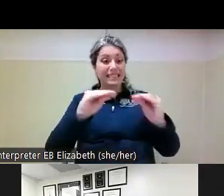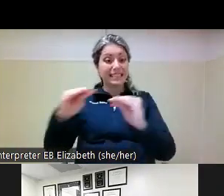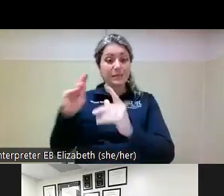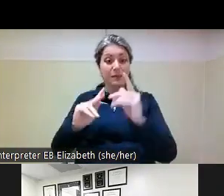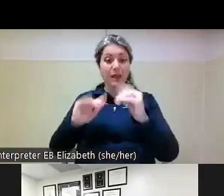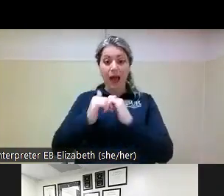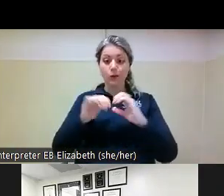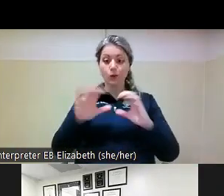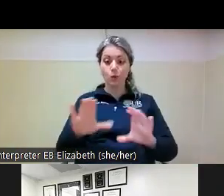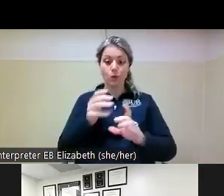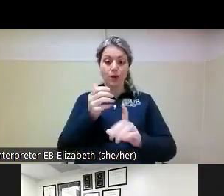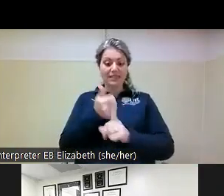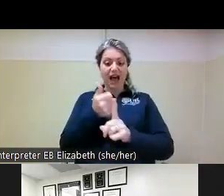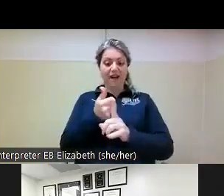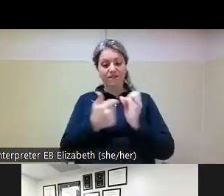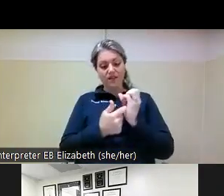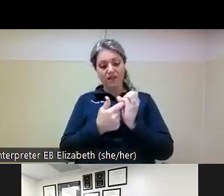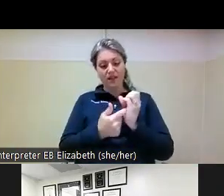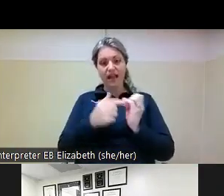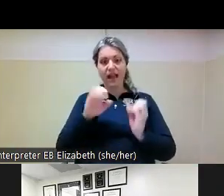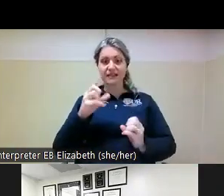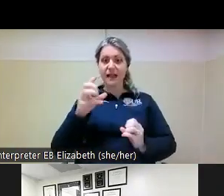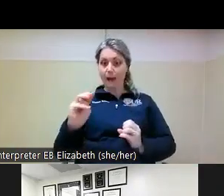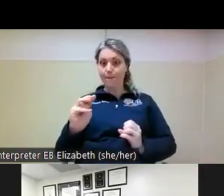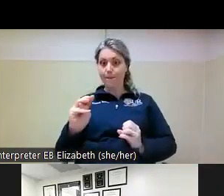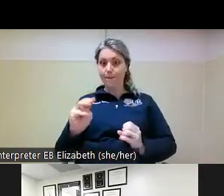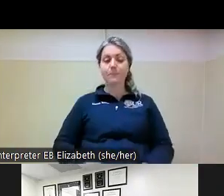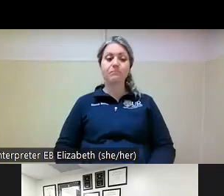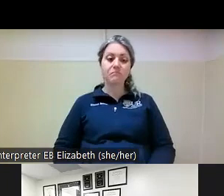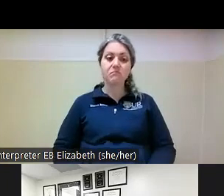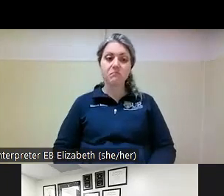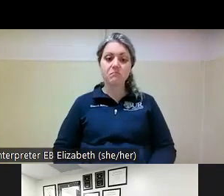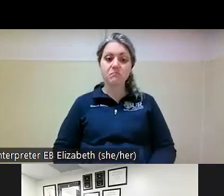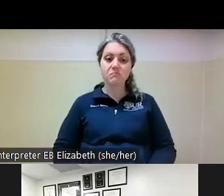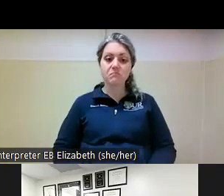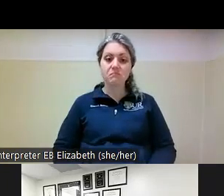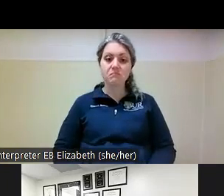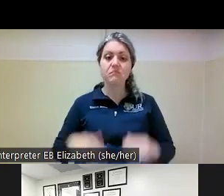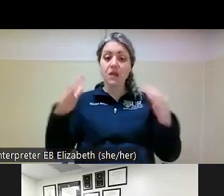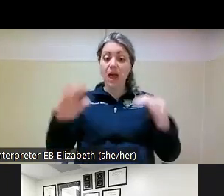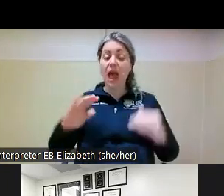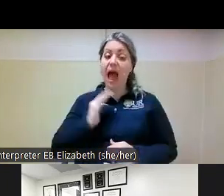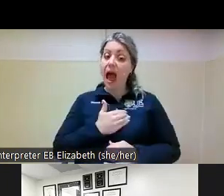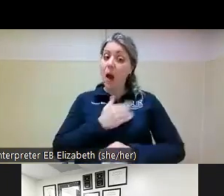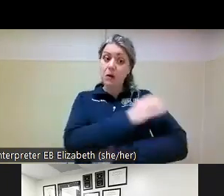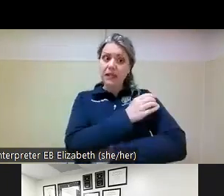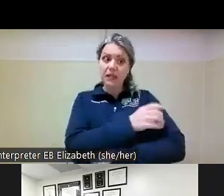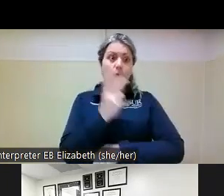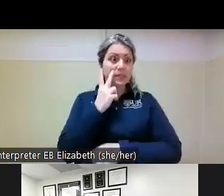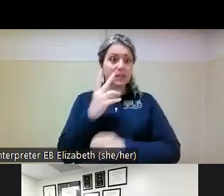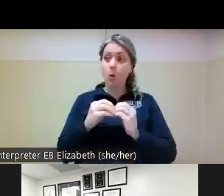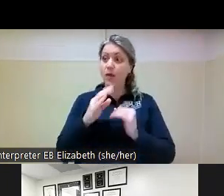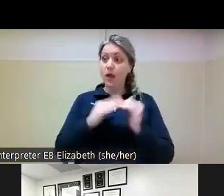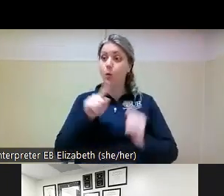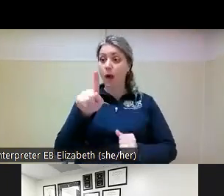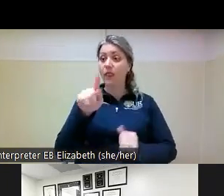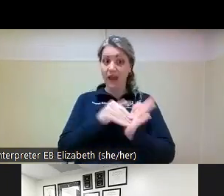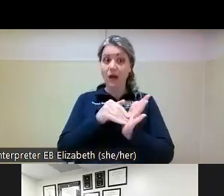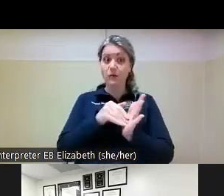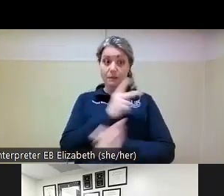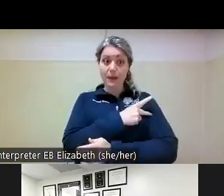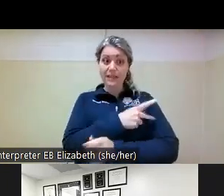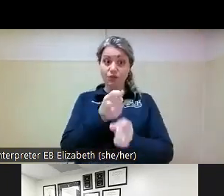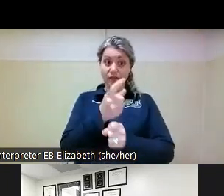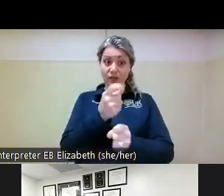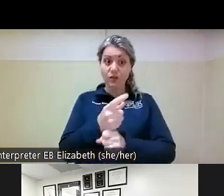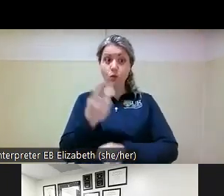discussed. So our clinic, we see over 1,000 patients every year. We have two